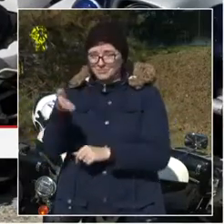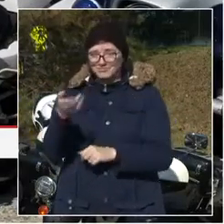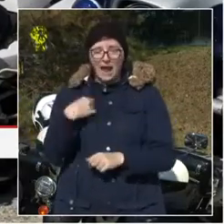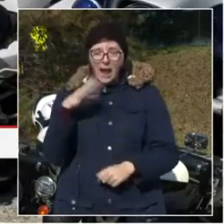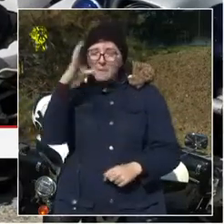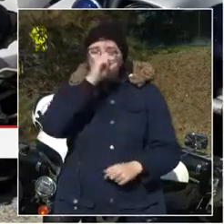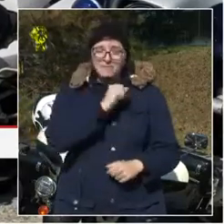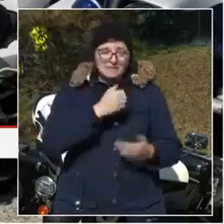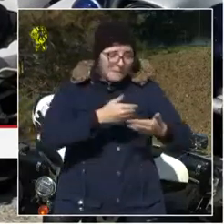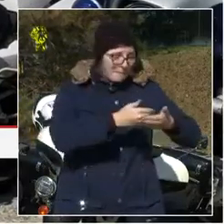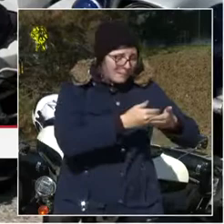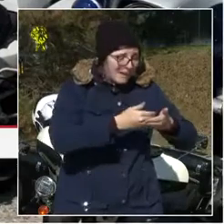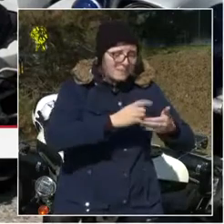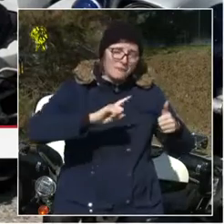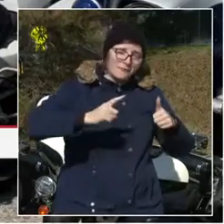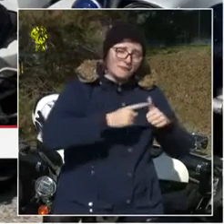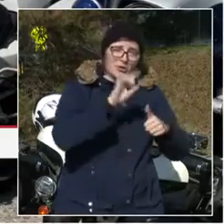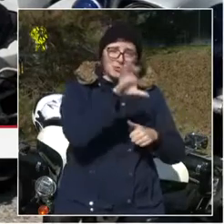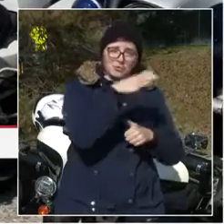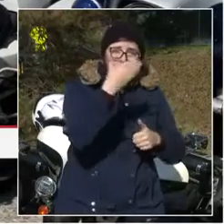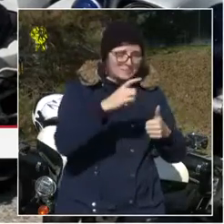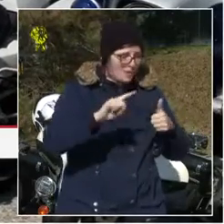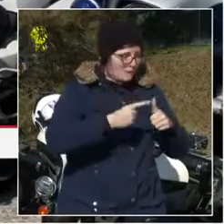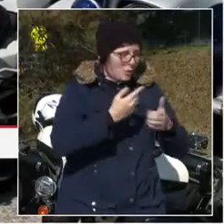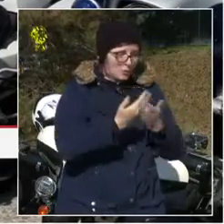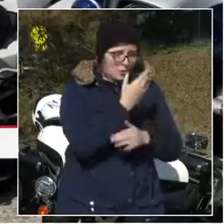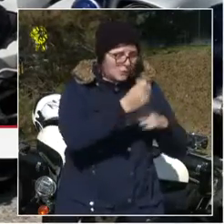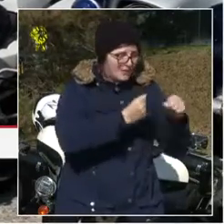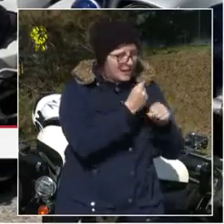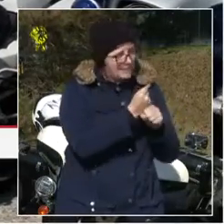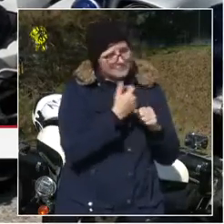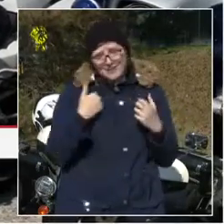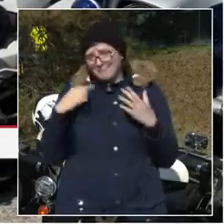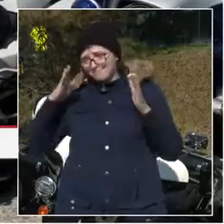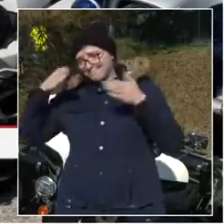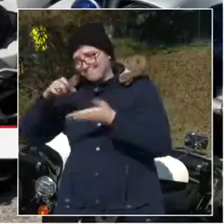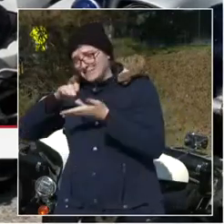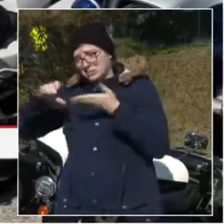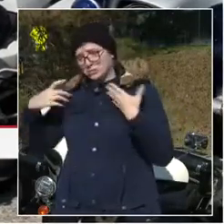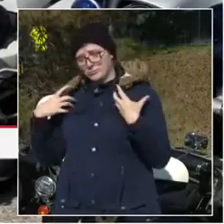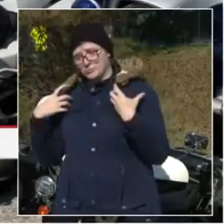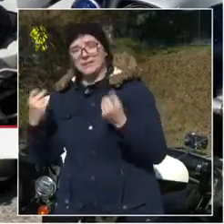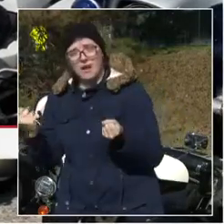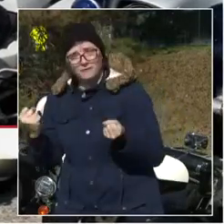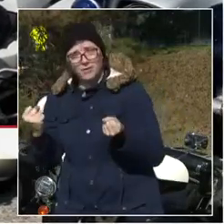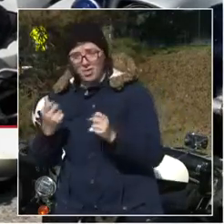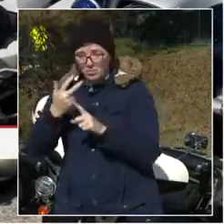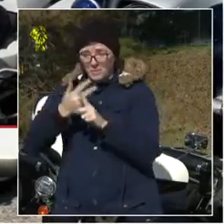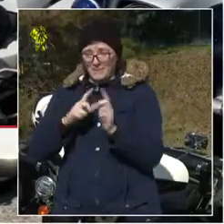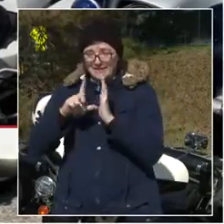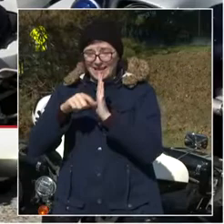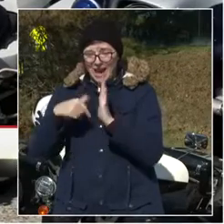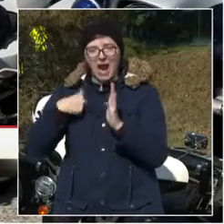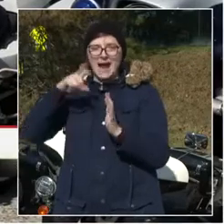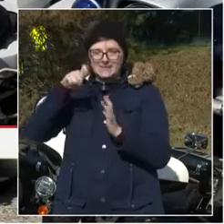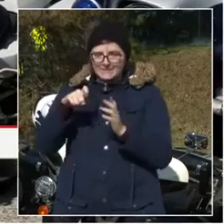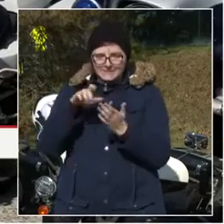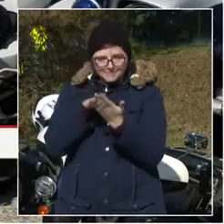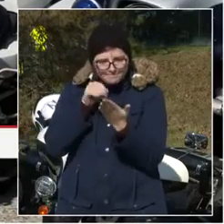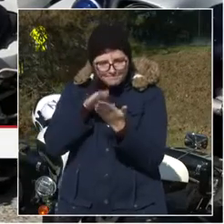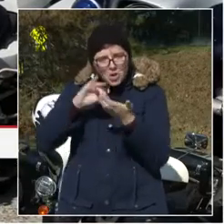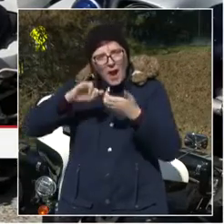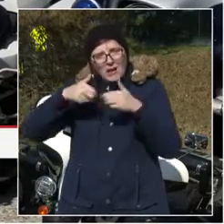and New Year's, recovering from surgeries. 3 months later, I started my journey to learn to walk with a prosthetic